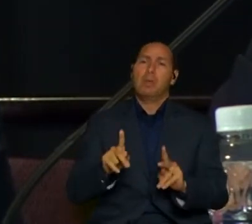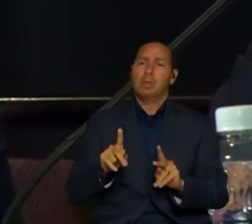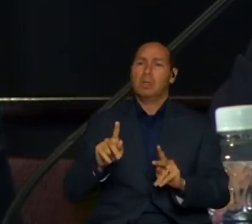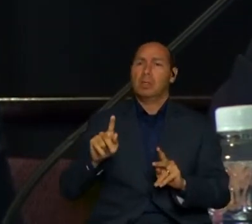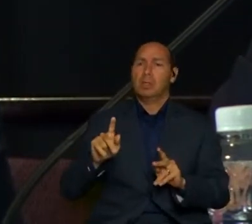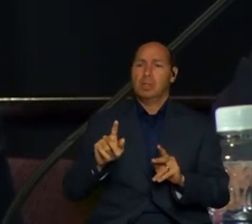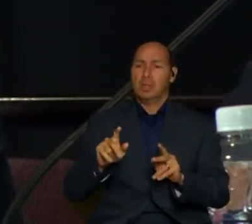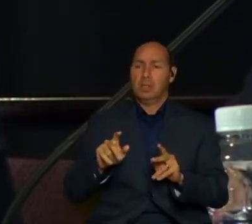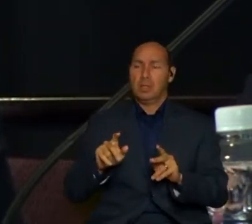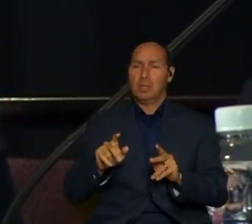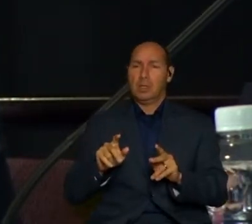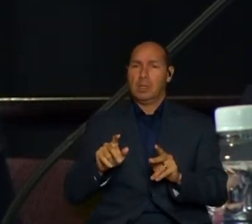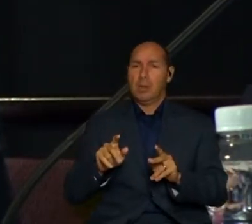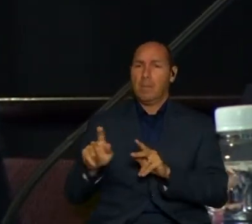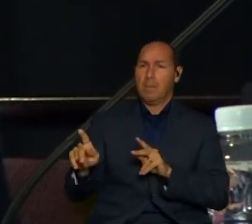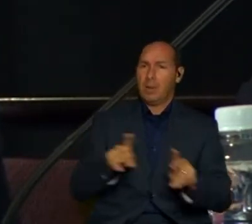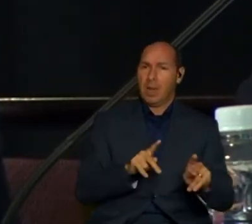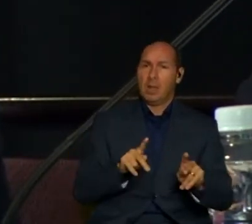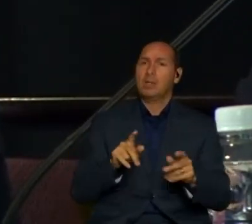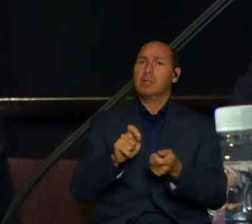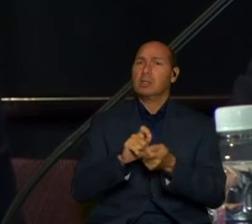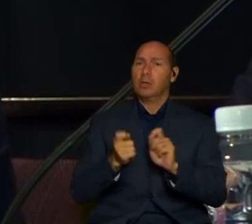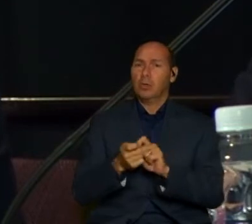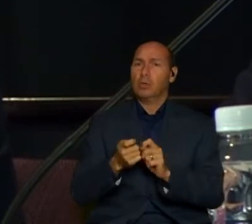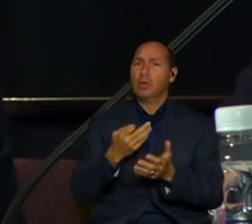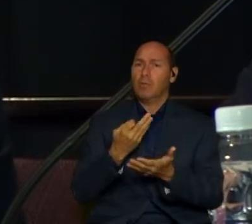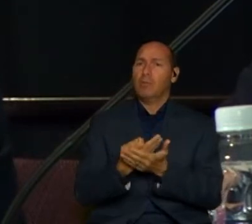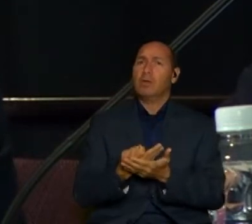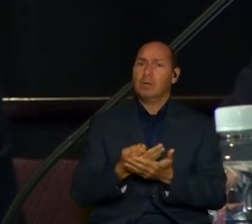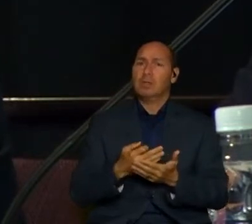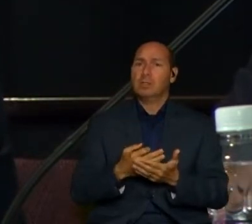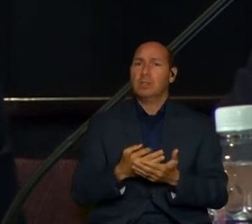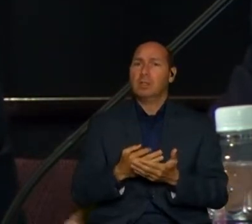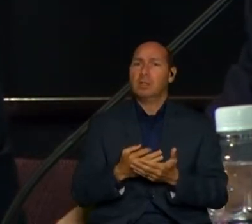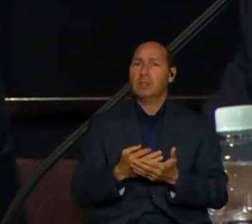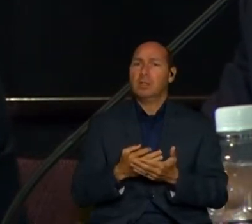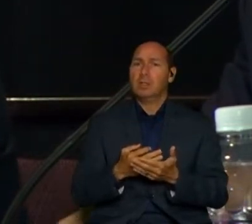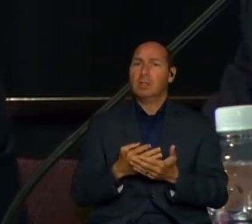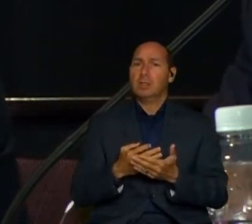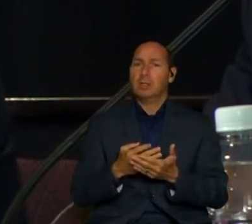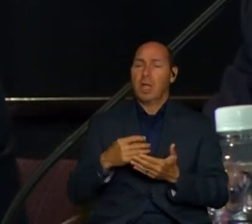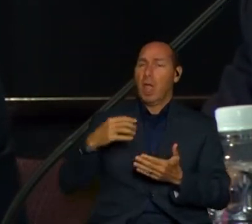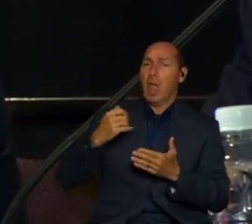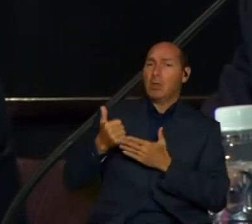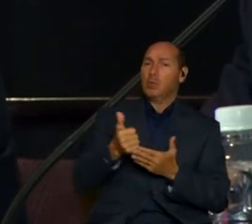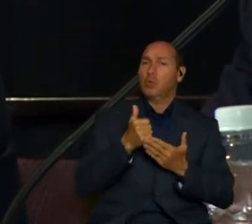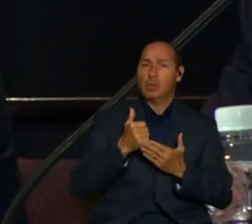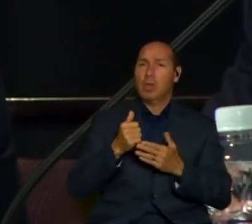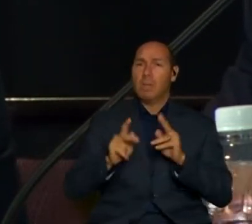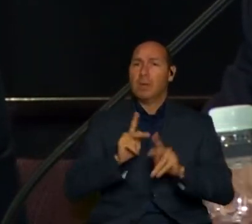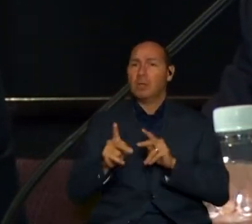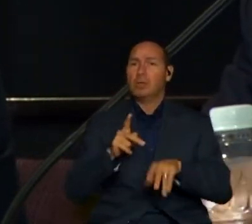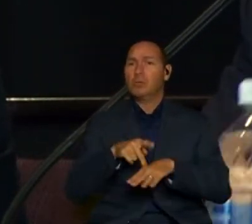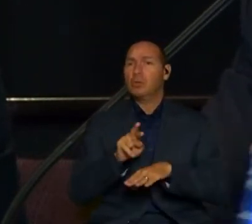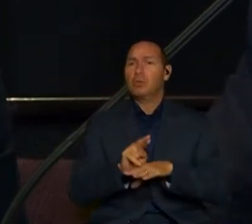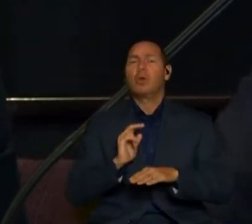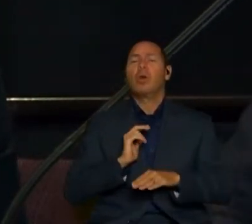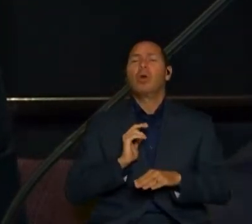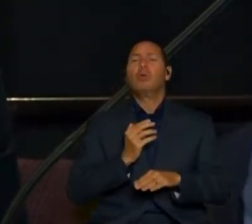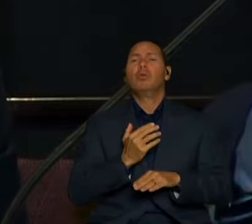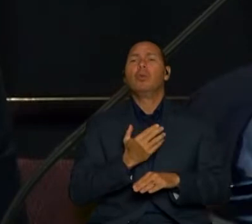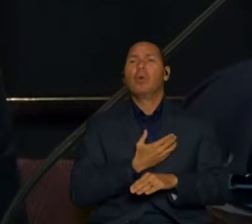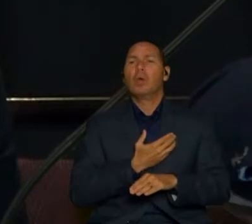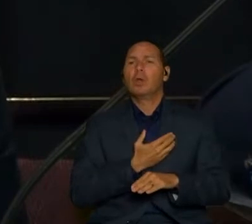plan of adjustment and this fiscal plan to the people of Puerto Rico. There's absolutely openness from our side